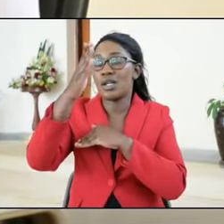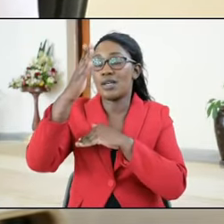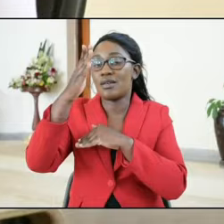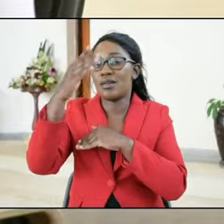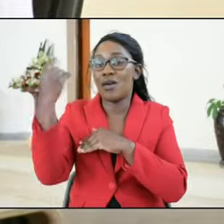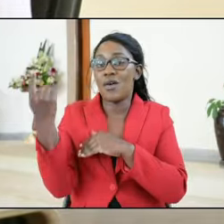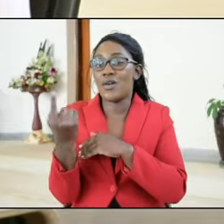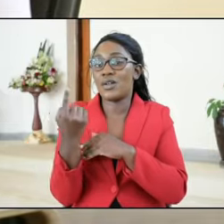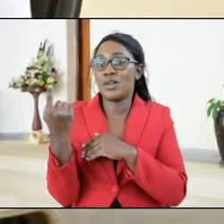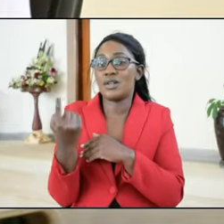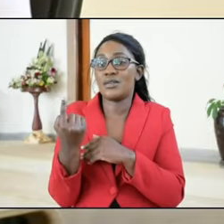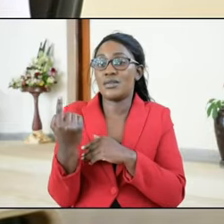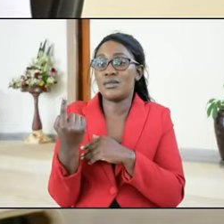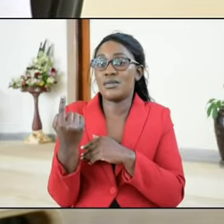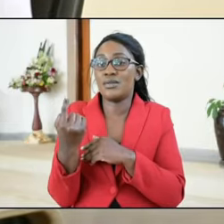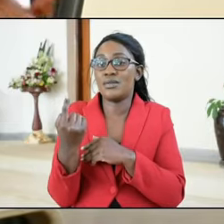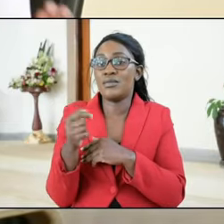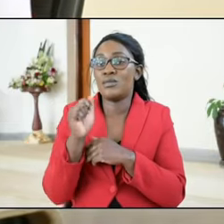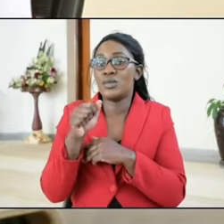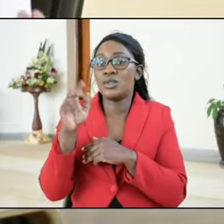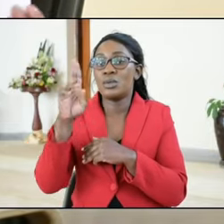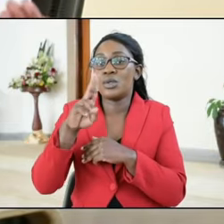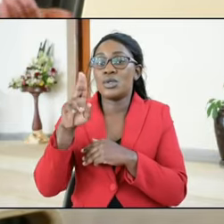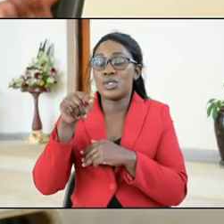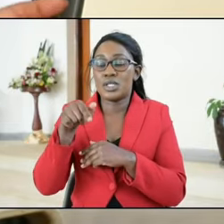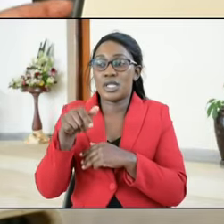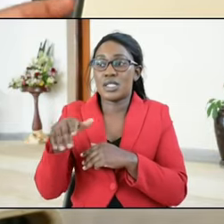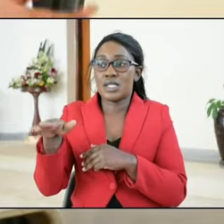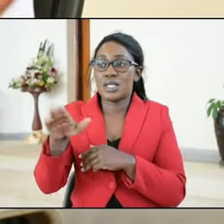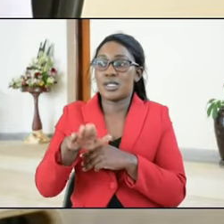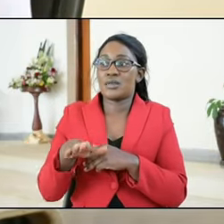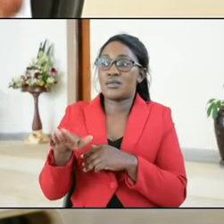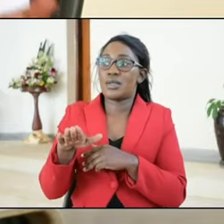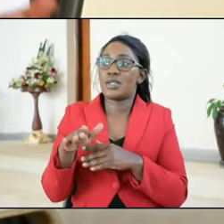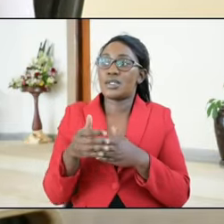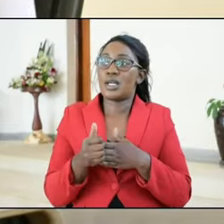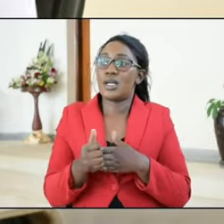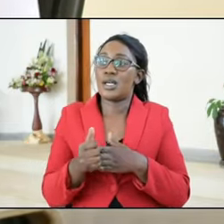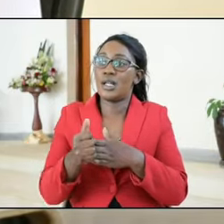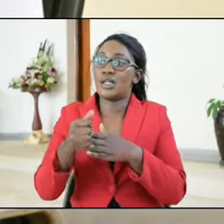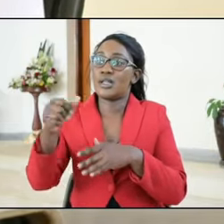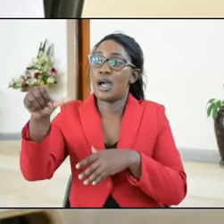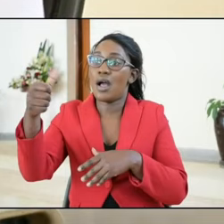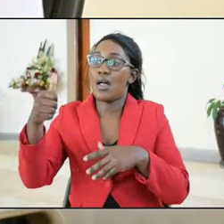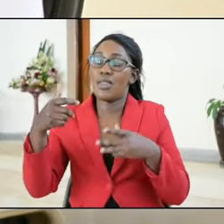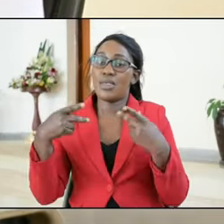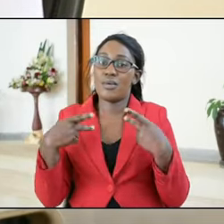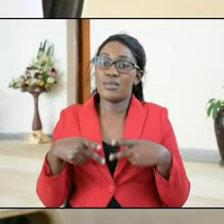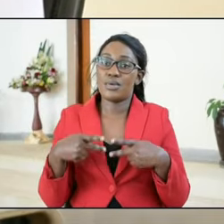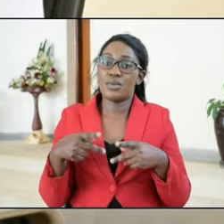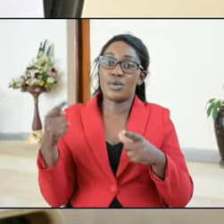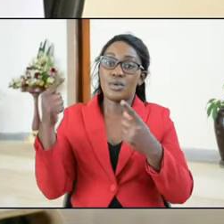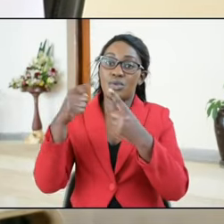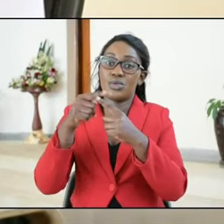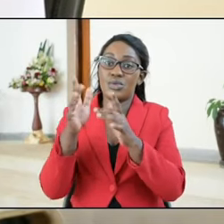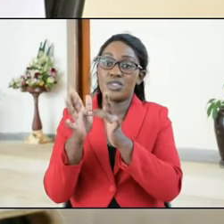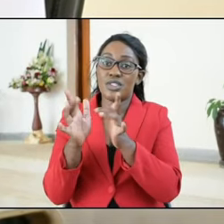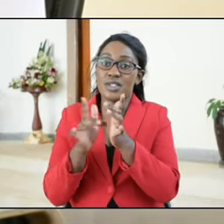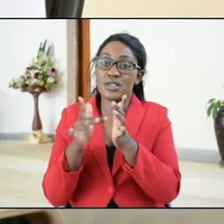that even us, we can still use these particular spaces to lead other people to Jesus Christ. Thank you,